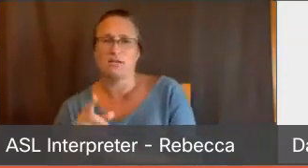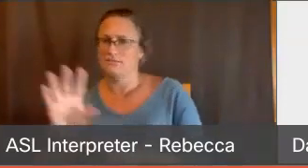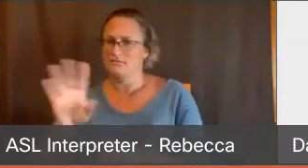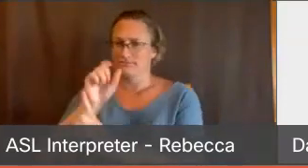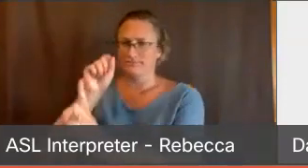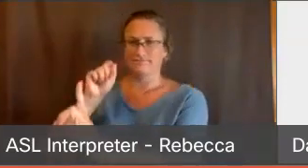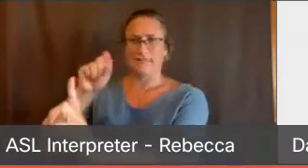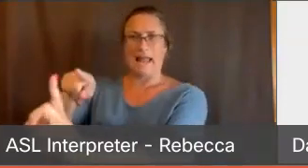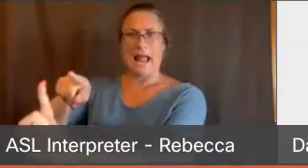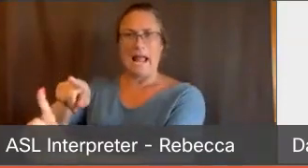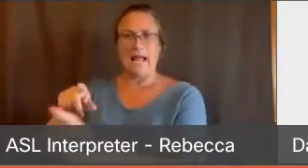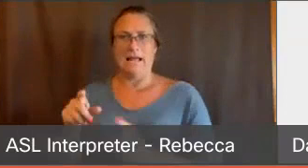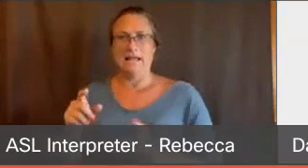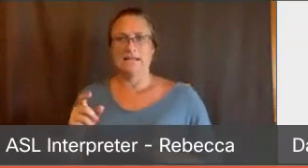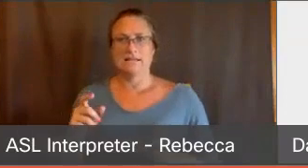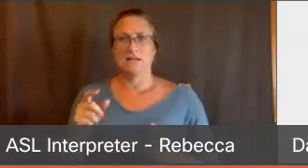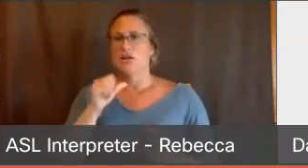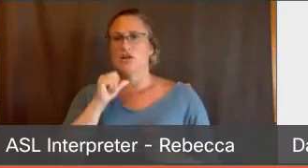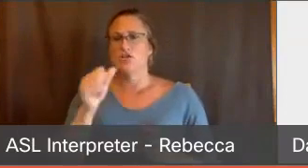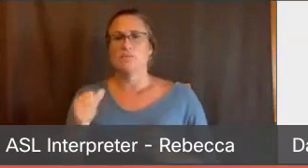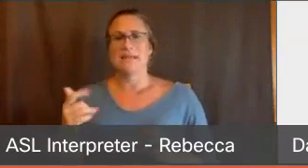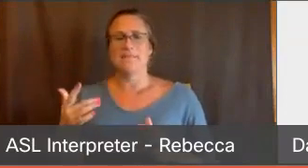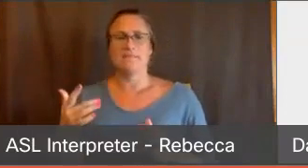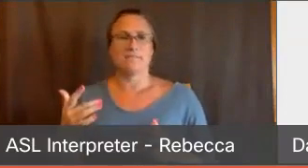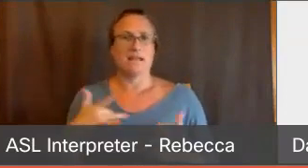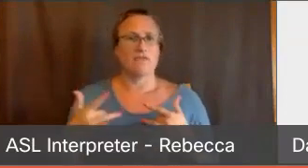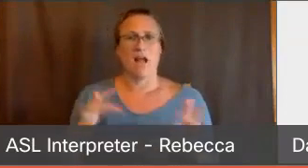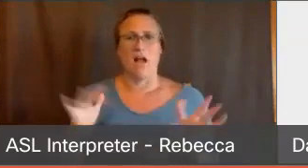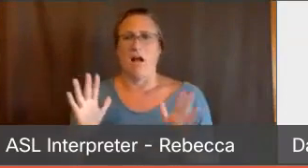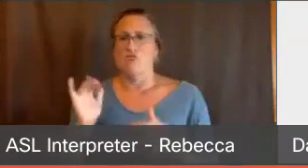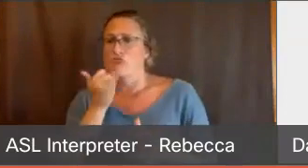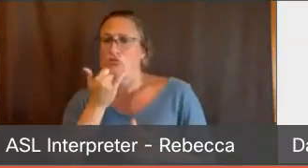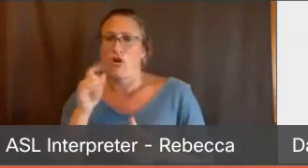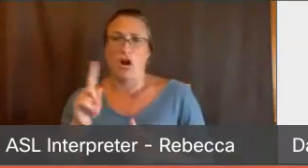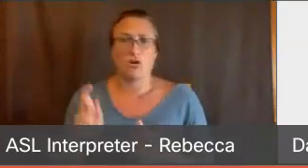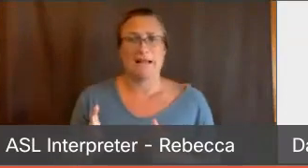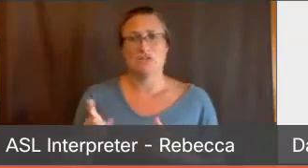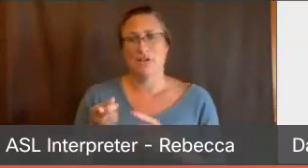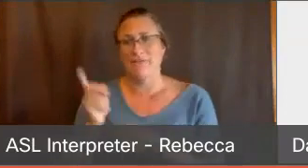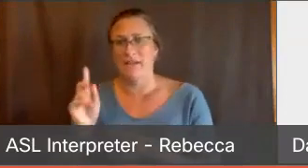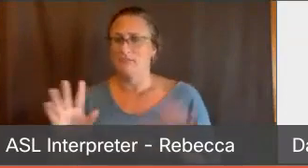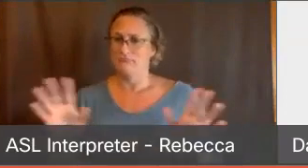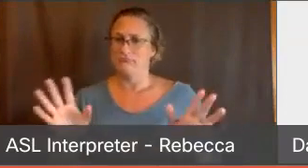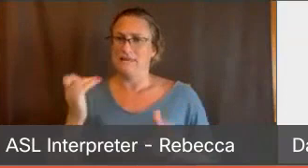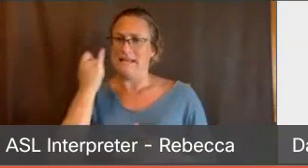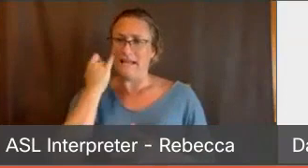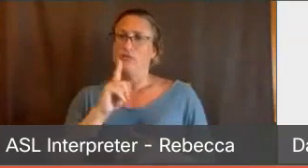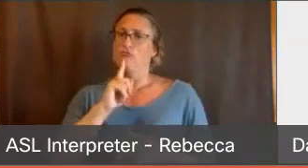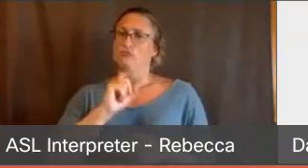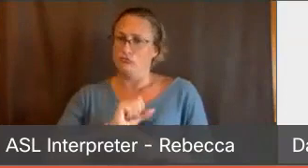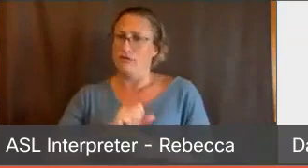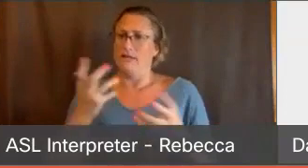of asking the wrong question or asking in a way that, you know, might offend. But if we are truly coming from a place of sincerity